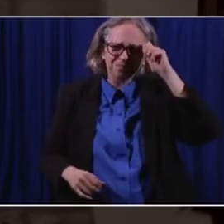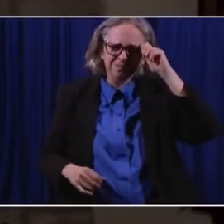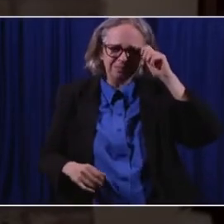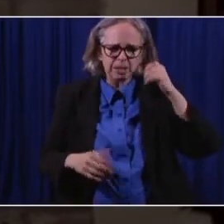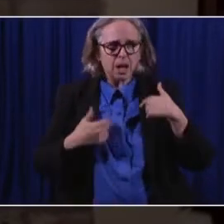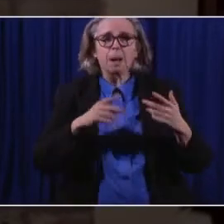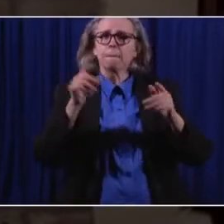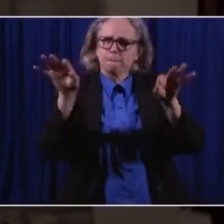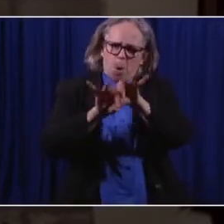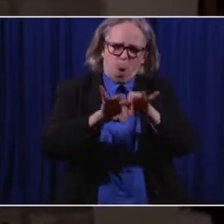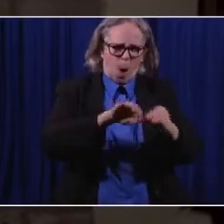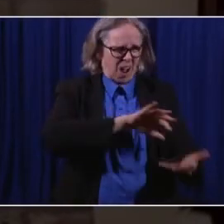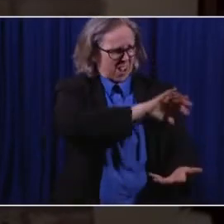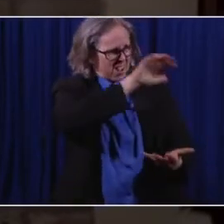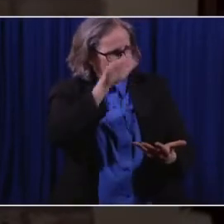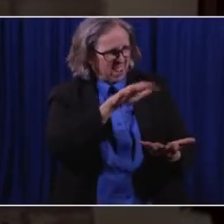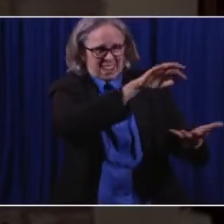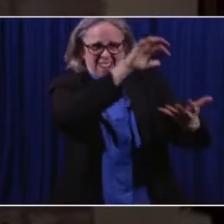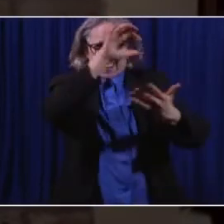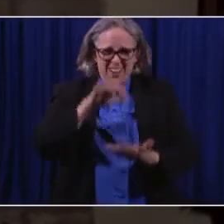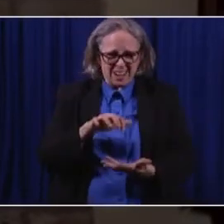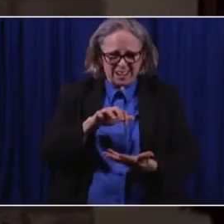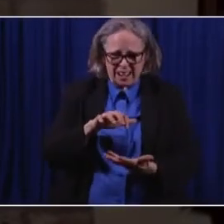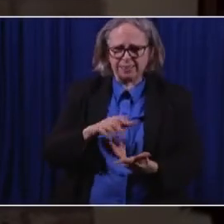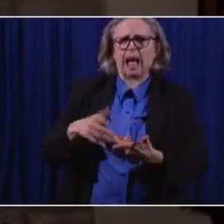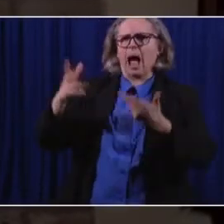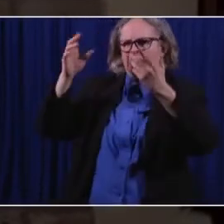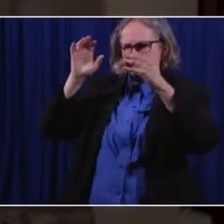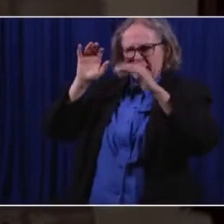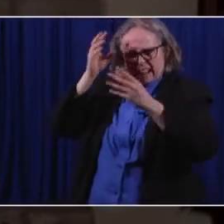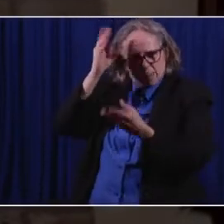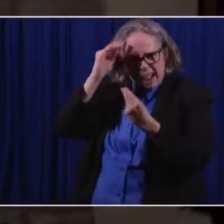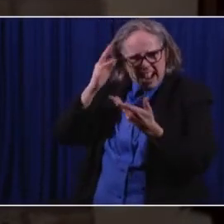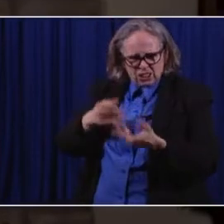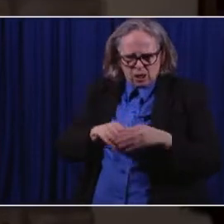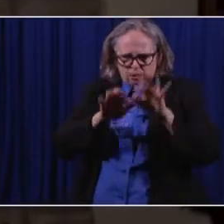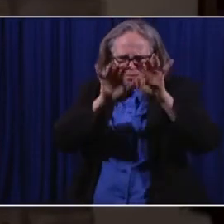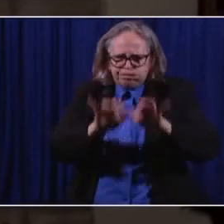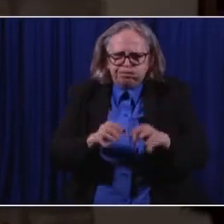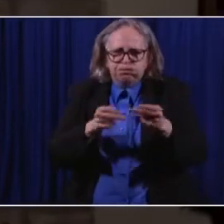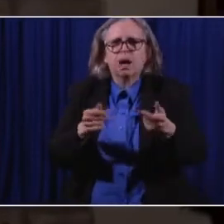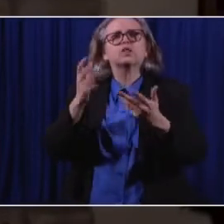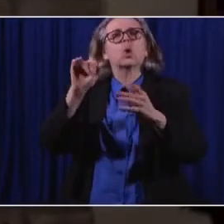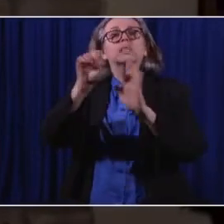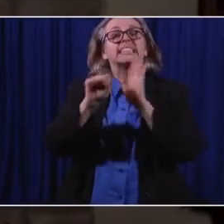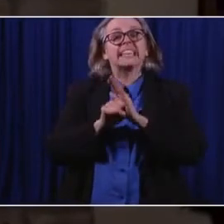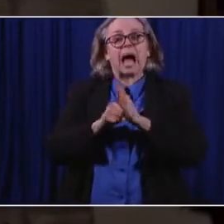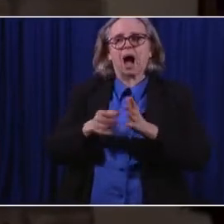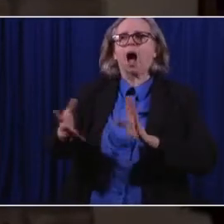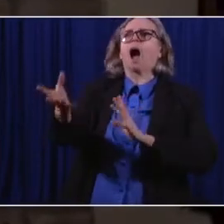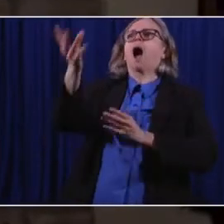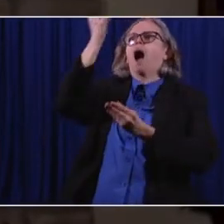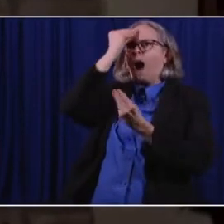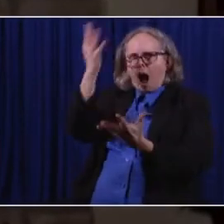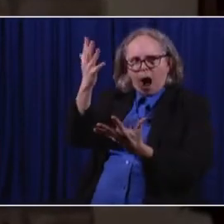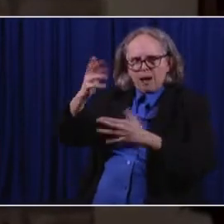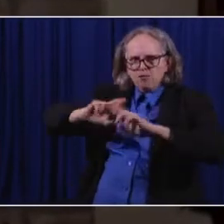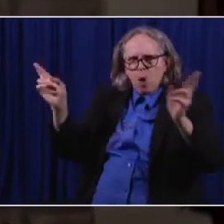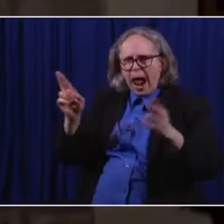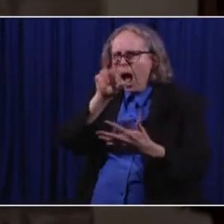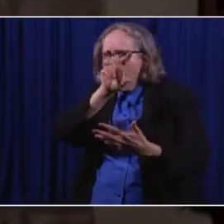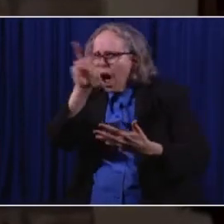into the state data. So we're seeing it on here. It's imperative because we have to be able to see exactly what's going